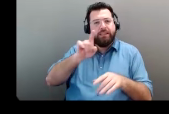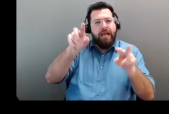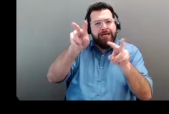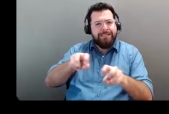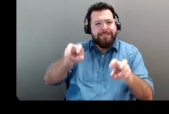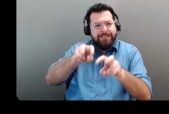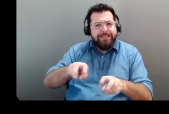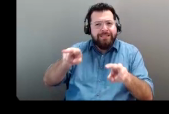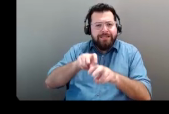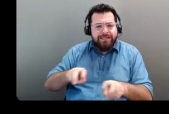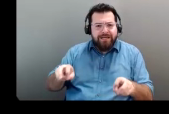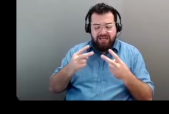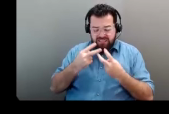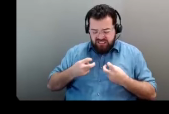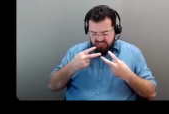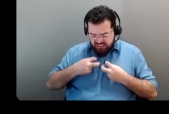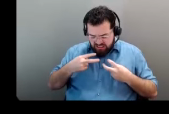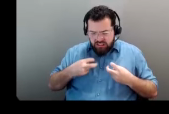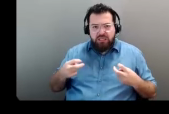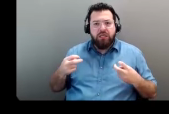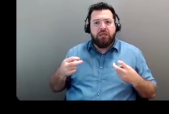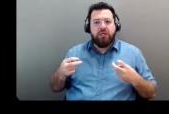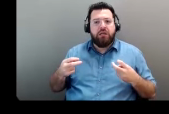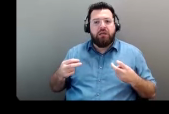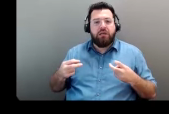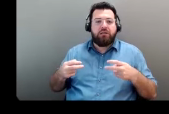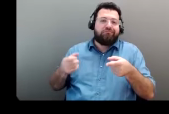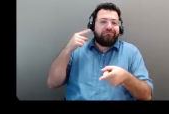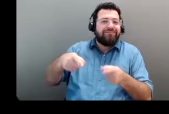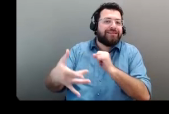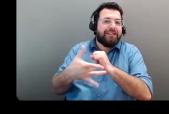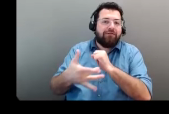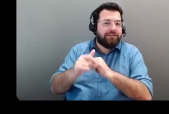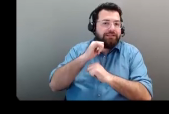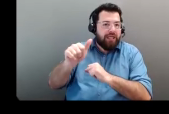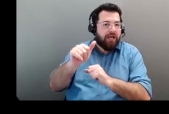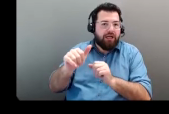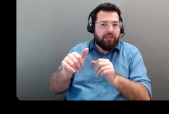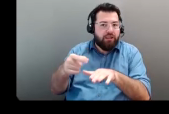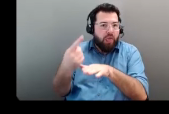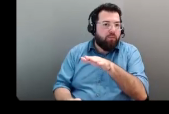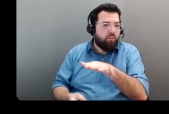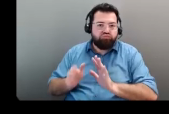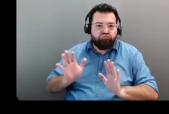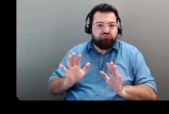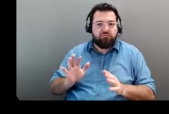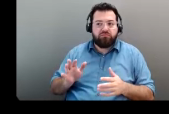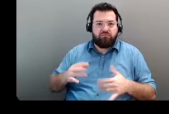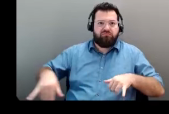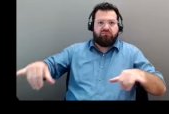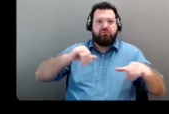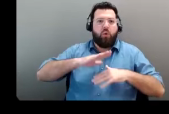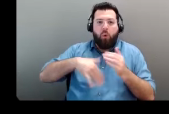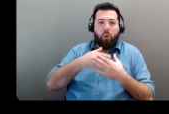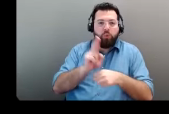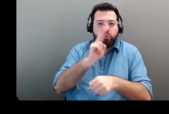look inward. Like here's a technology, like it's not going anywhere, and it's ubiquitous, students are using it. And I think that